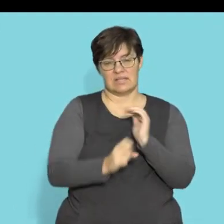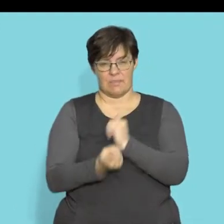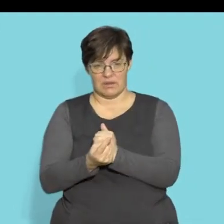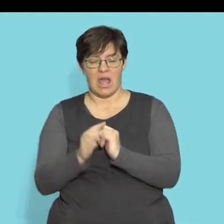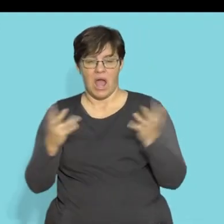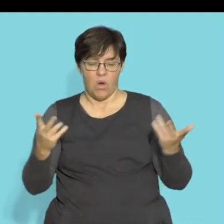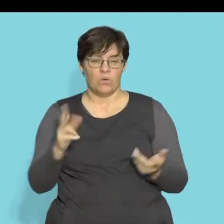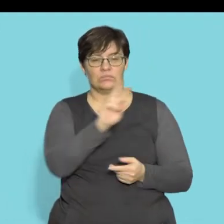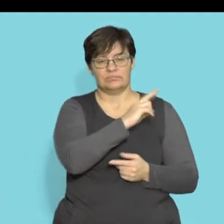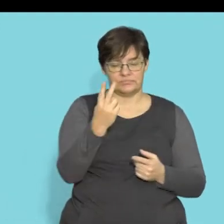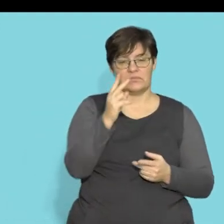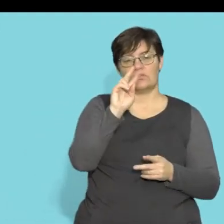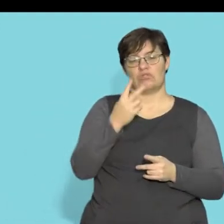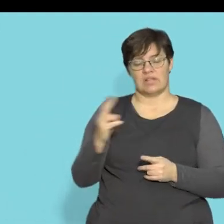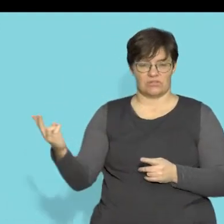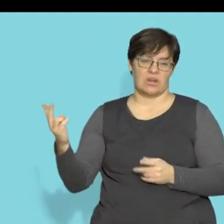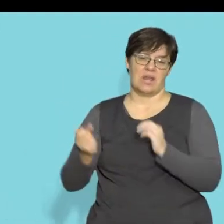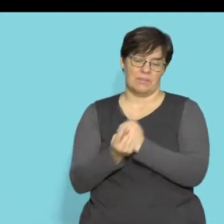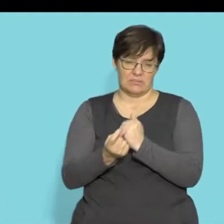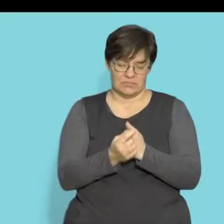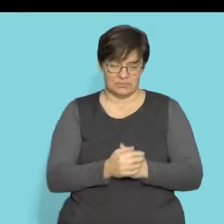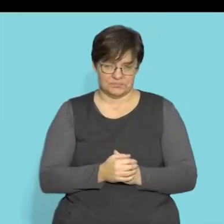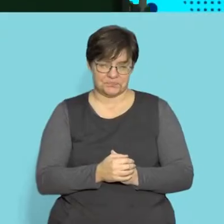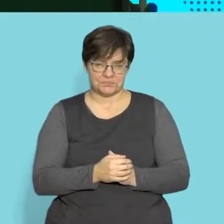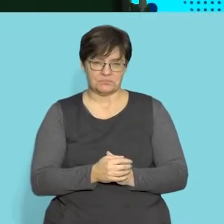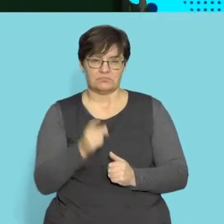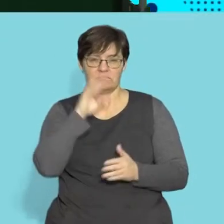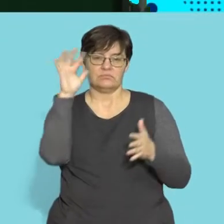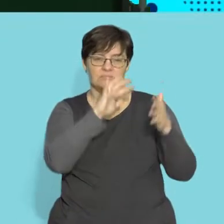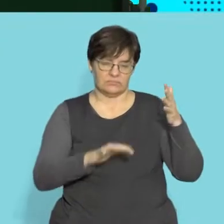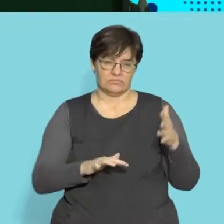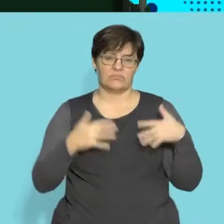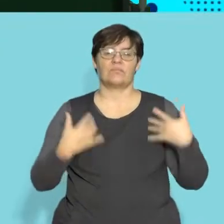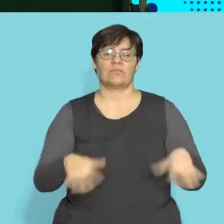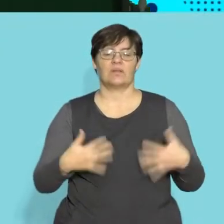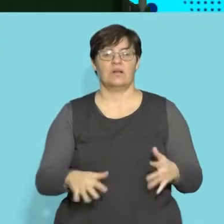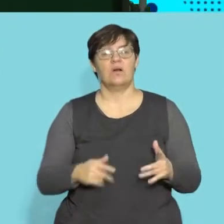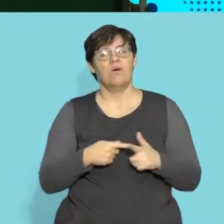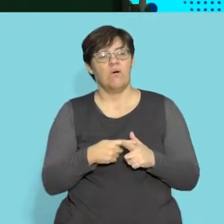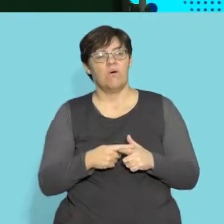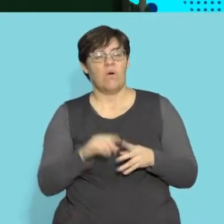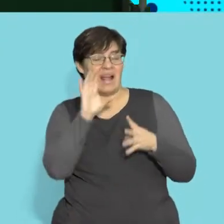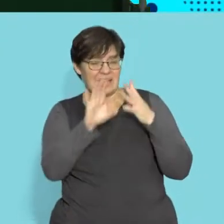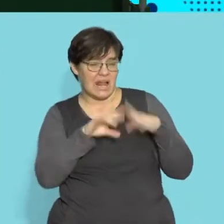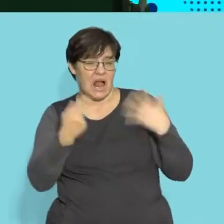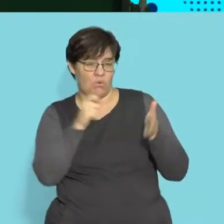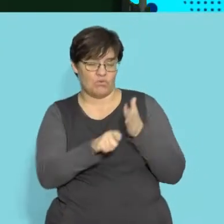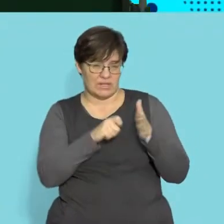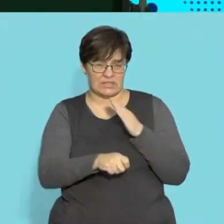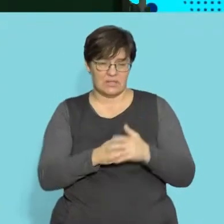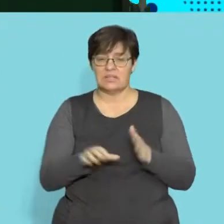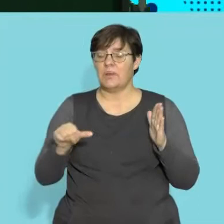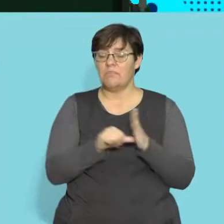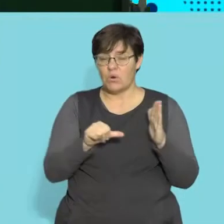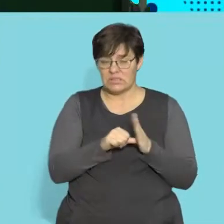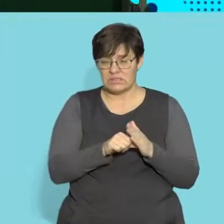described transcription and translation. So guys, as you see, this essay can be very, very clinical in the way you write it.